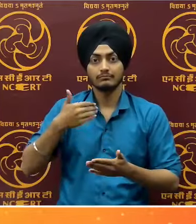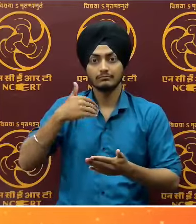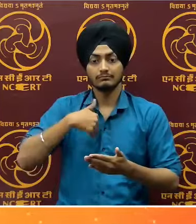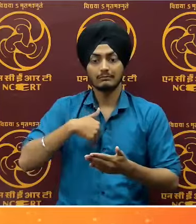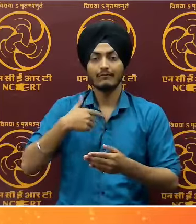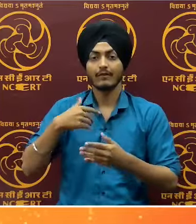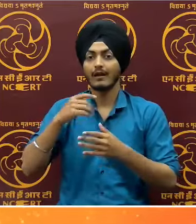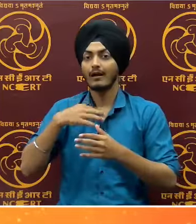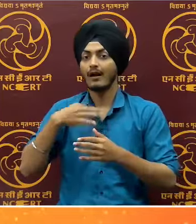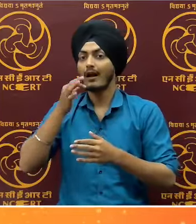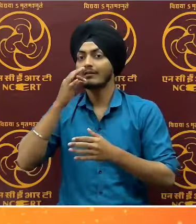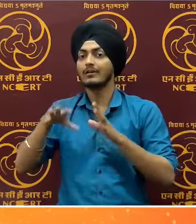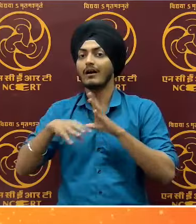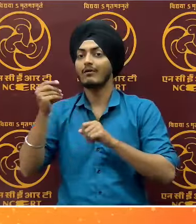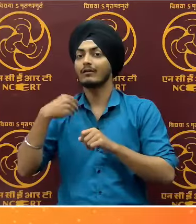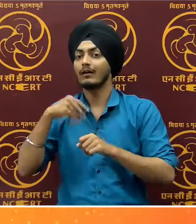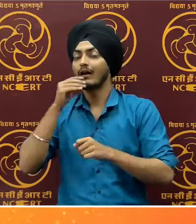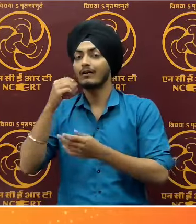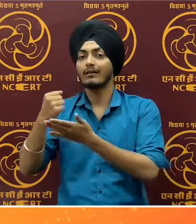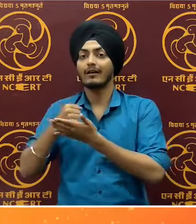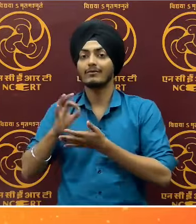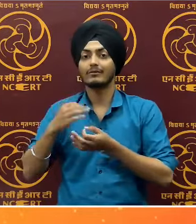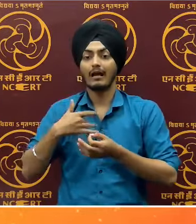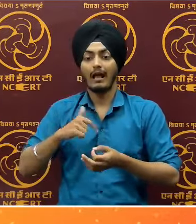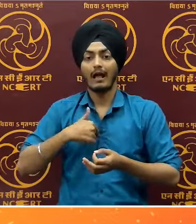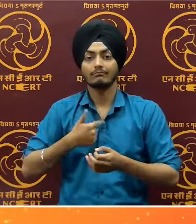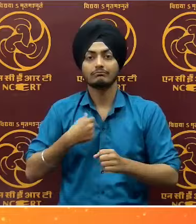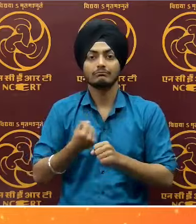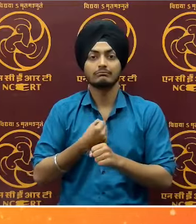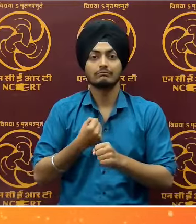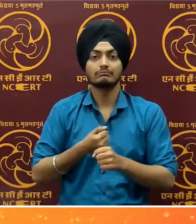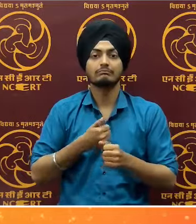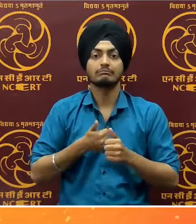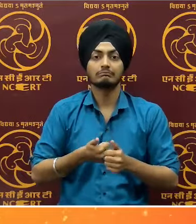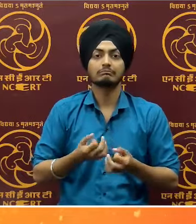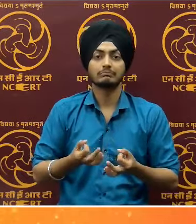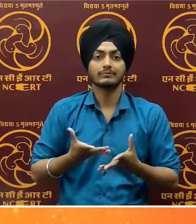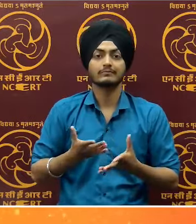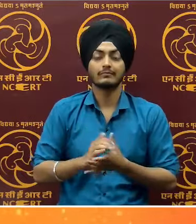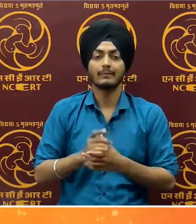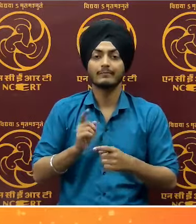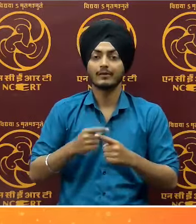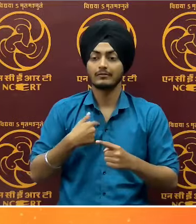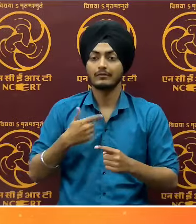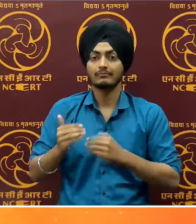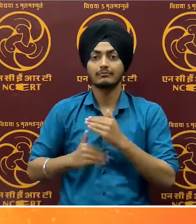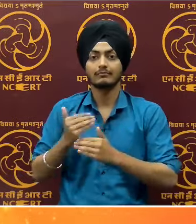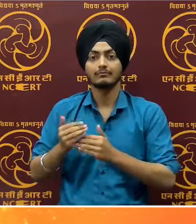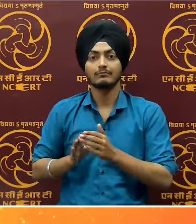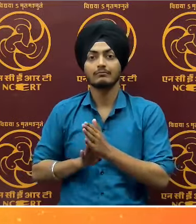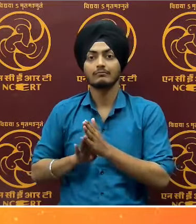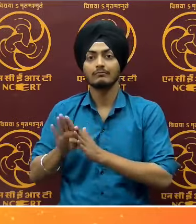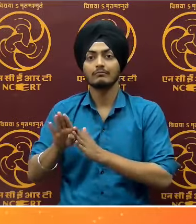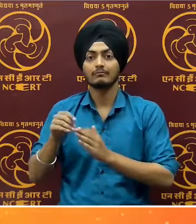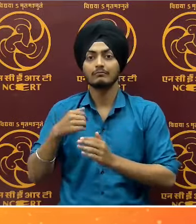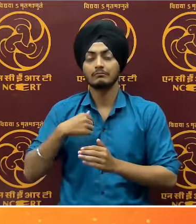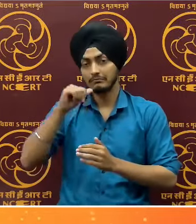India will be self-reliant, the whole nation will be a self-reliant and can move further towards a Viksit